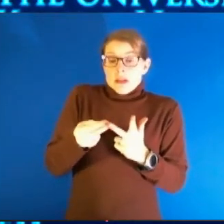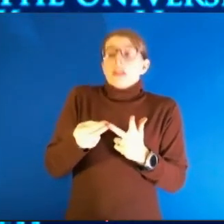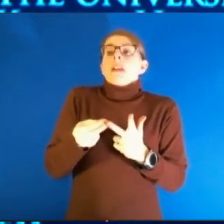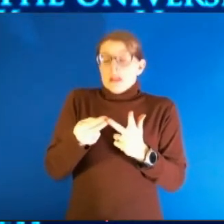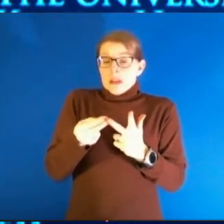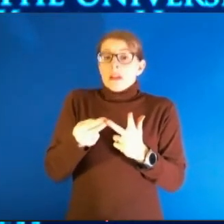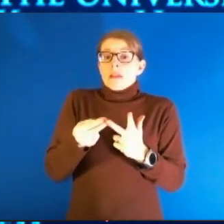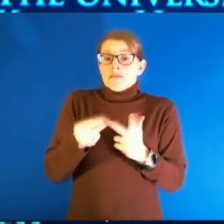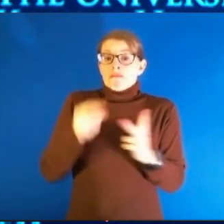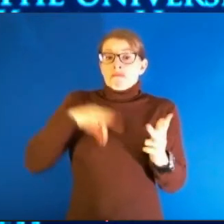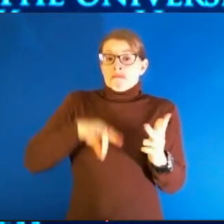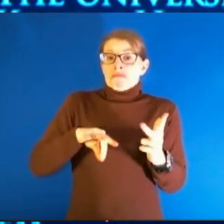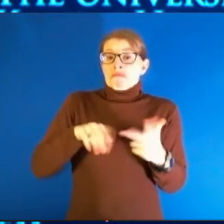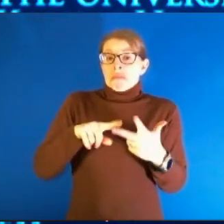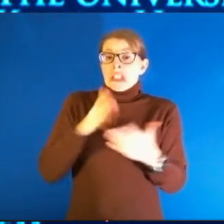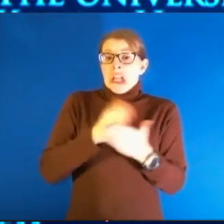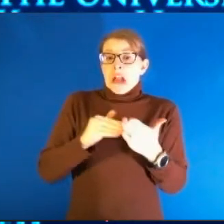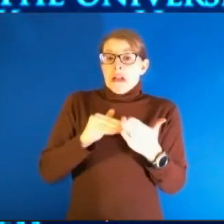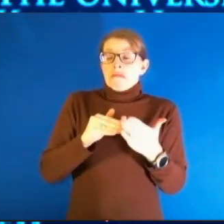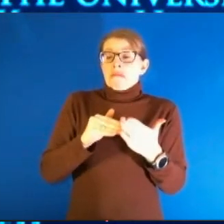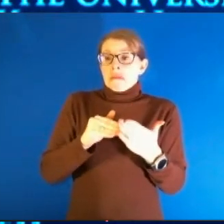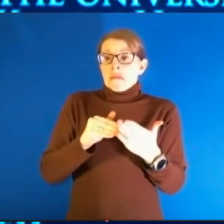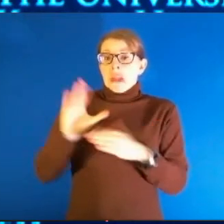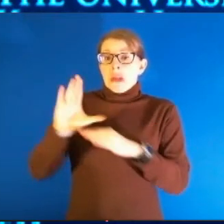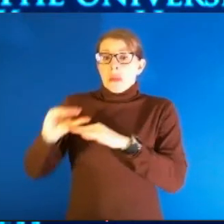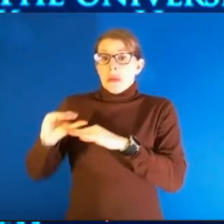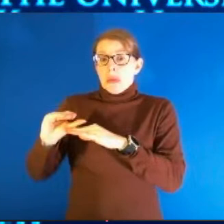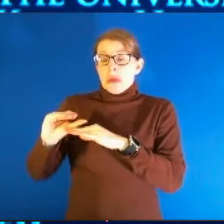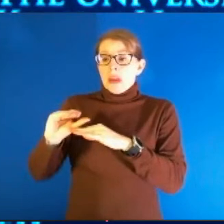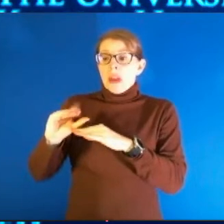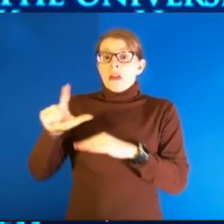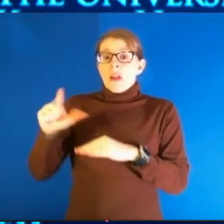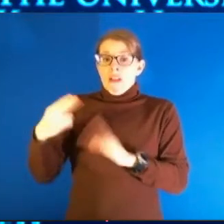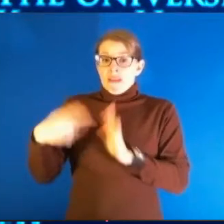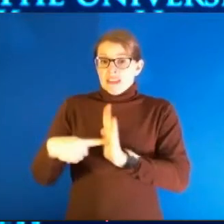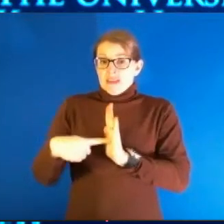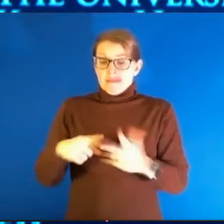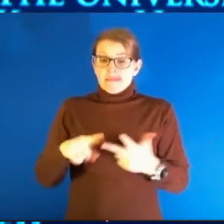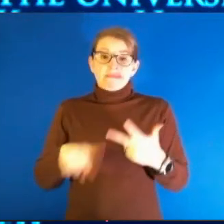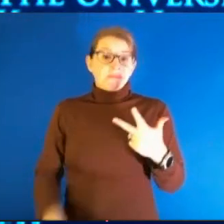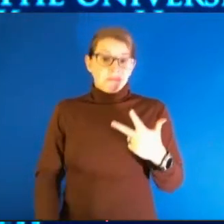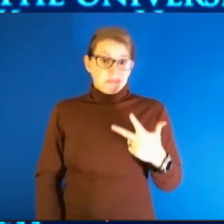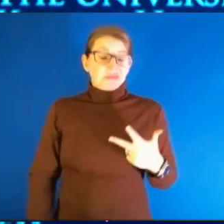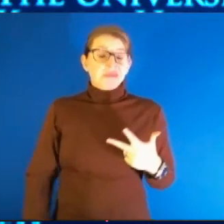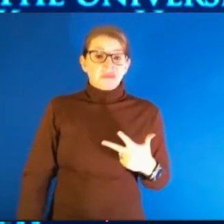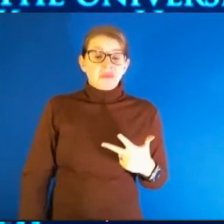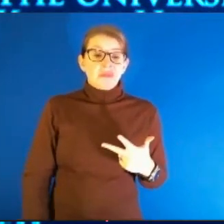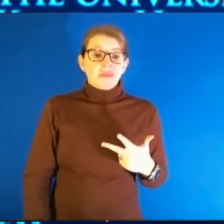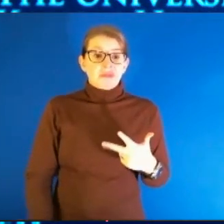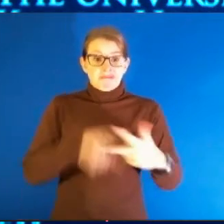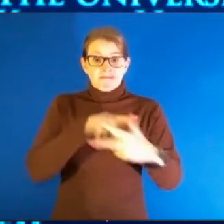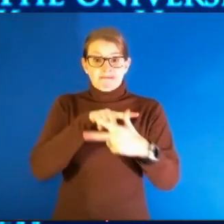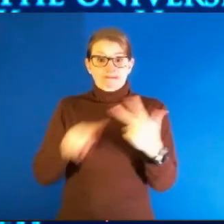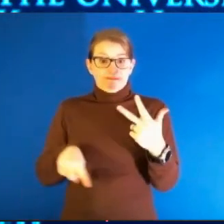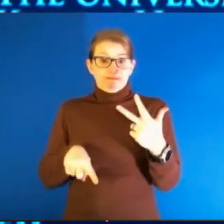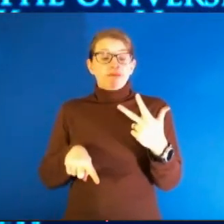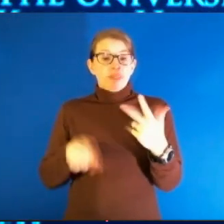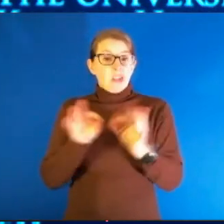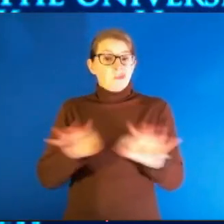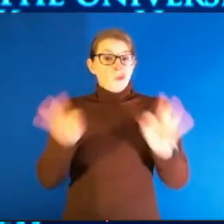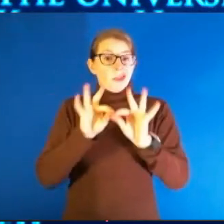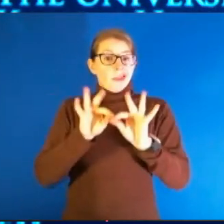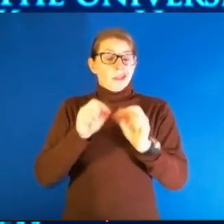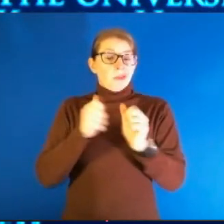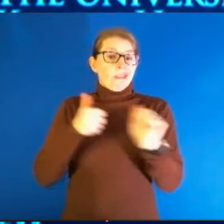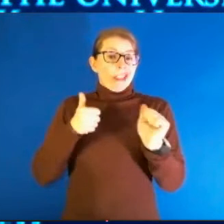symptom mitigating effects if you get vaccinated after having COVID and have symptoms of long hauler. So those are the three big aspects that are out there around